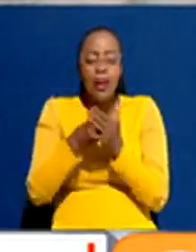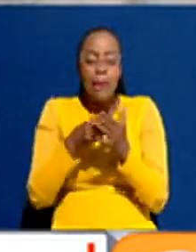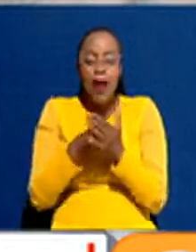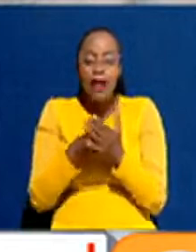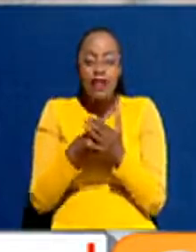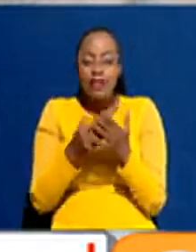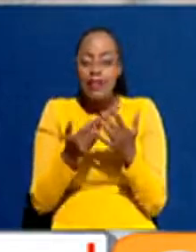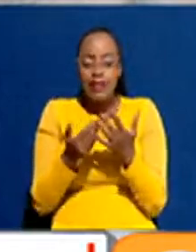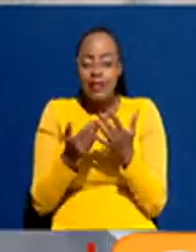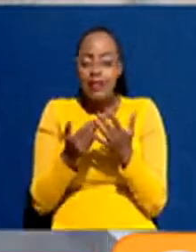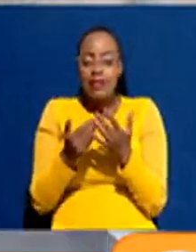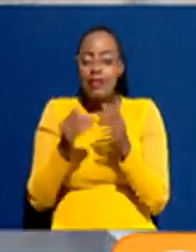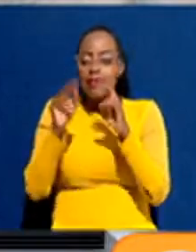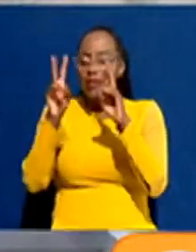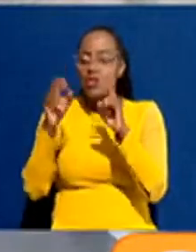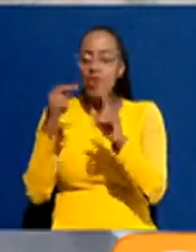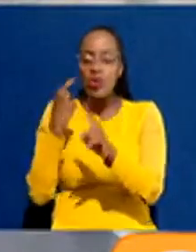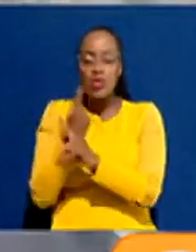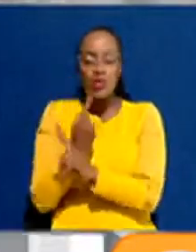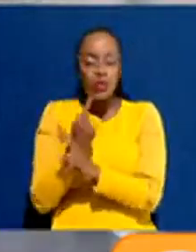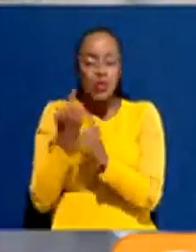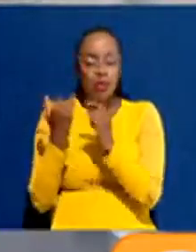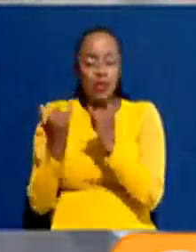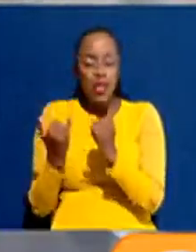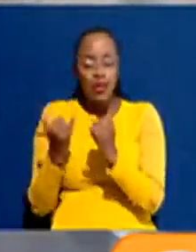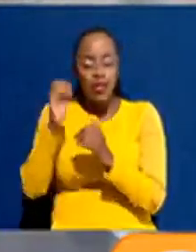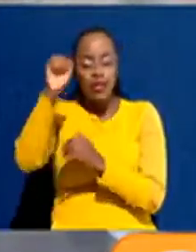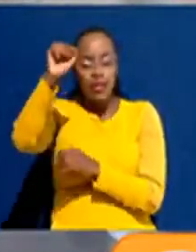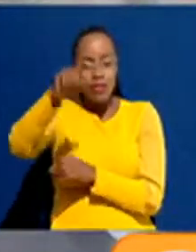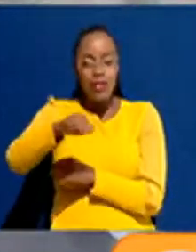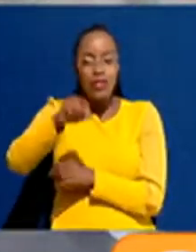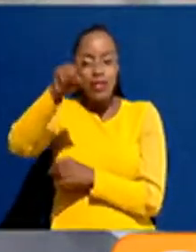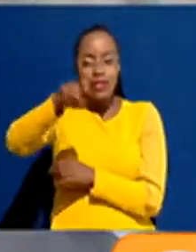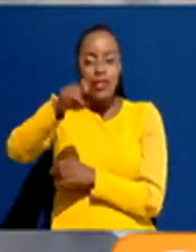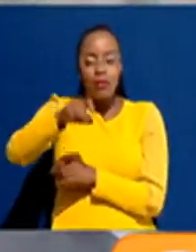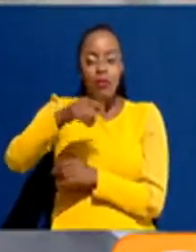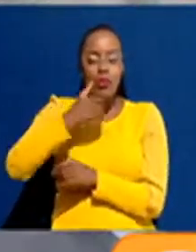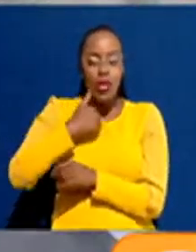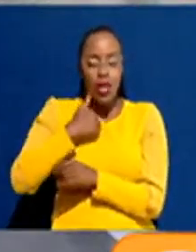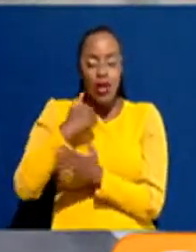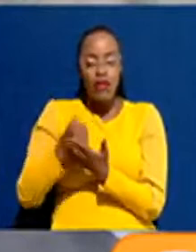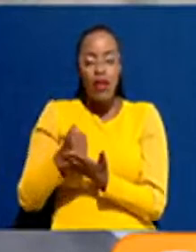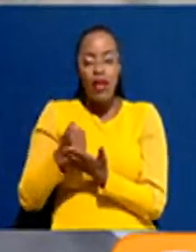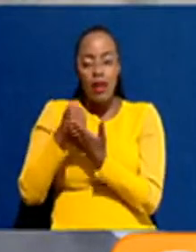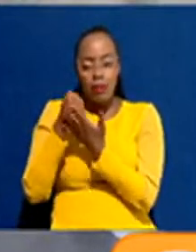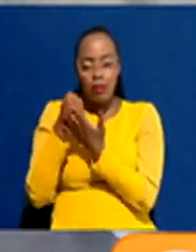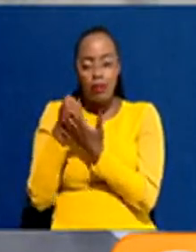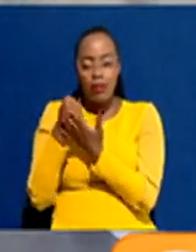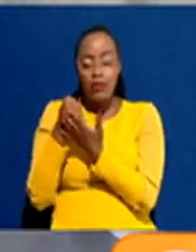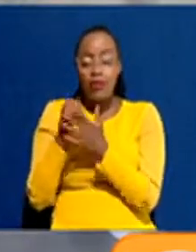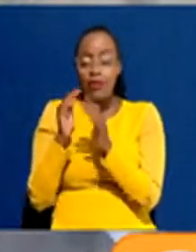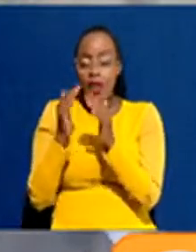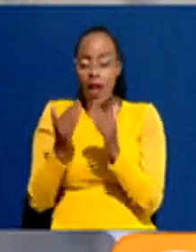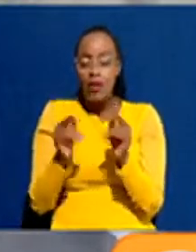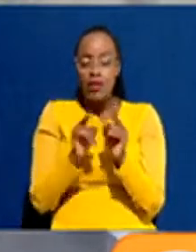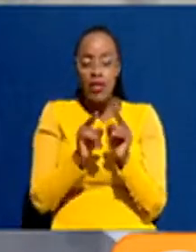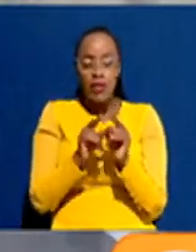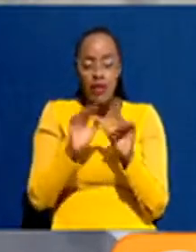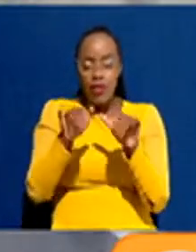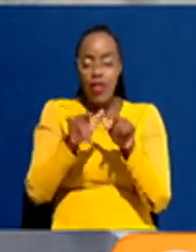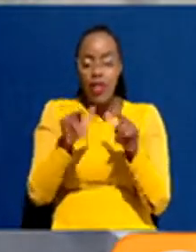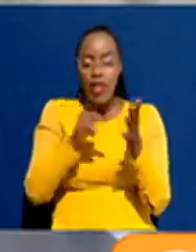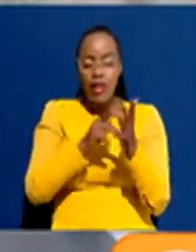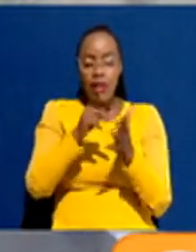became a different issue. Yes, they were supposed to be helping in terms of land